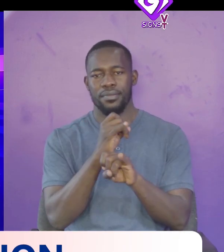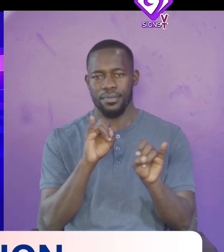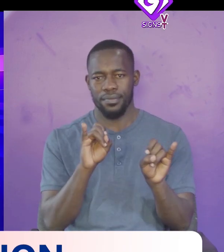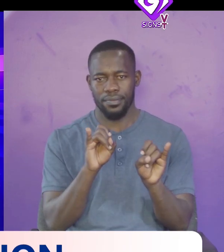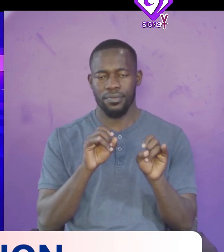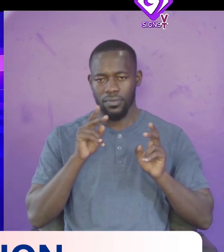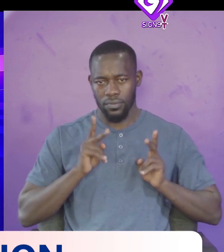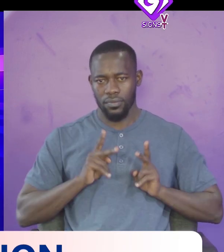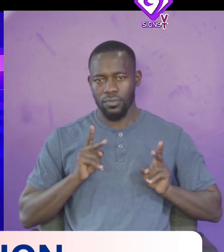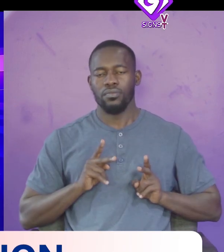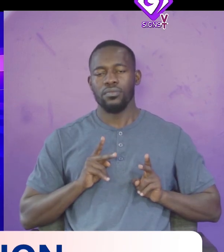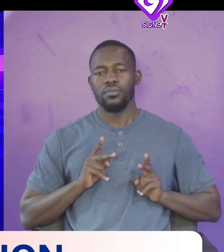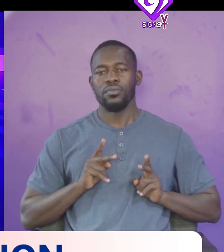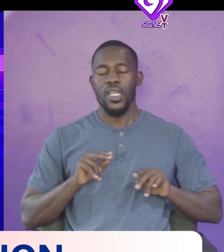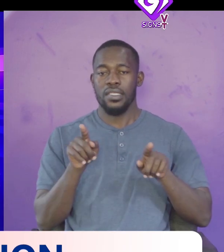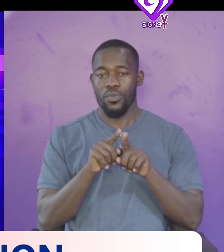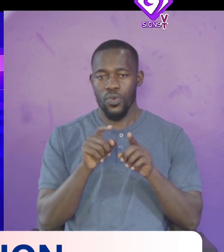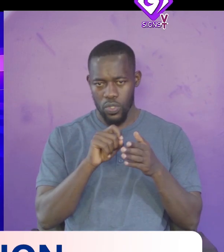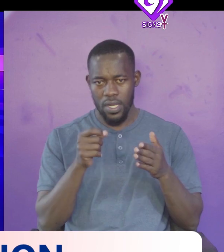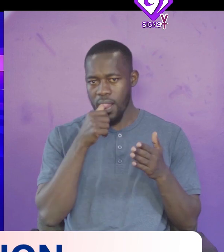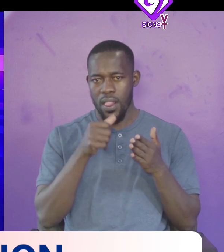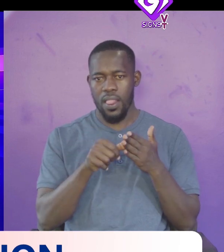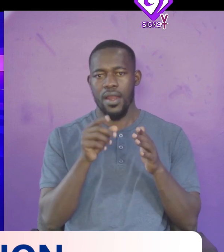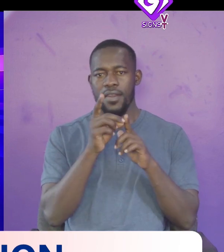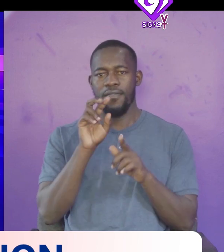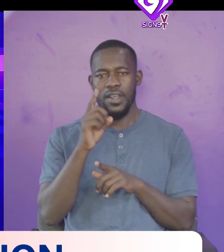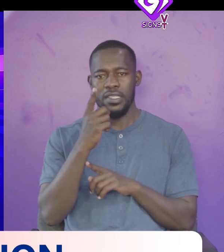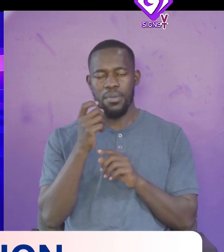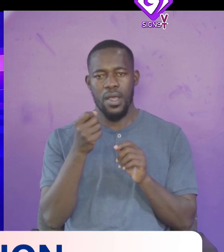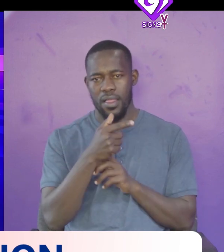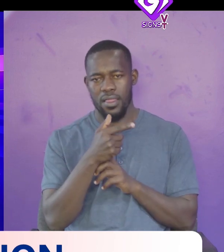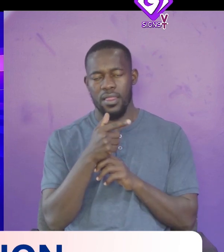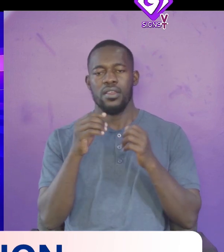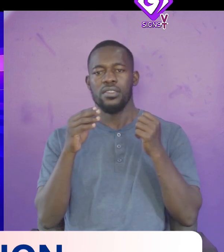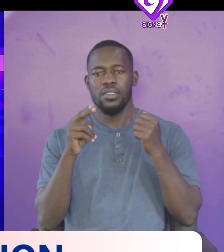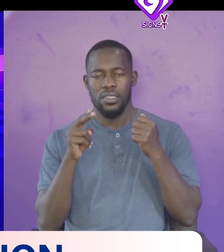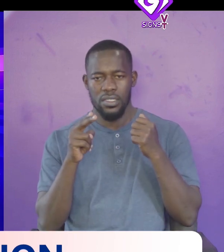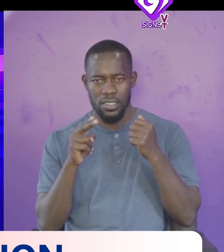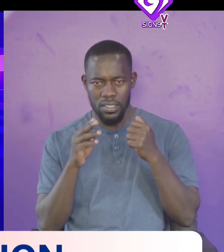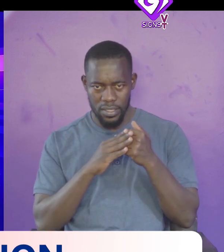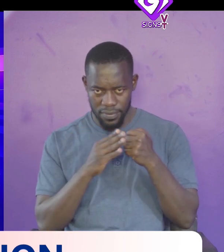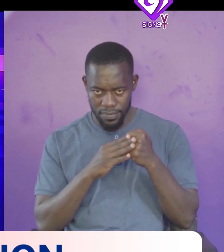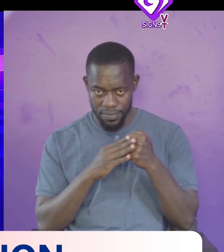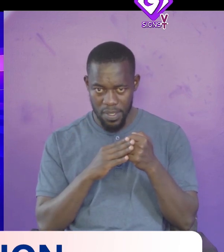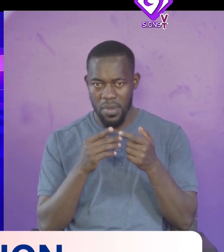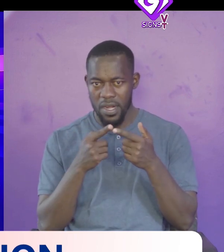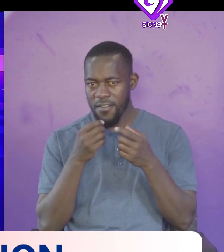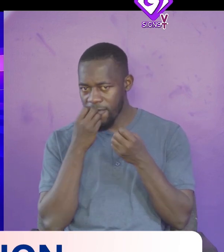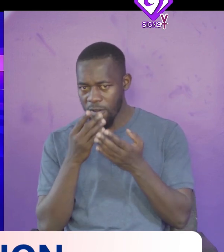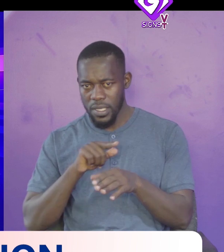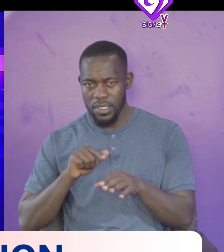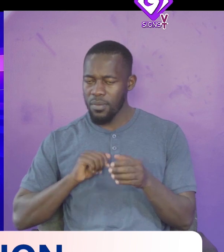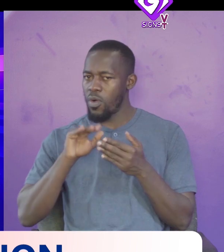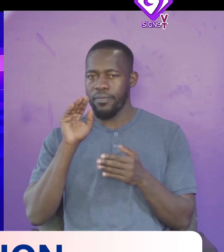1st of September. They wrote back on the 22nd of September, and they did not tell us much. So we had